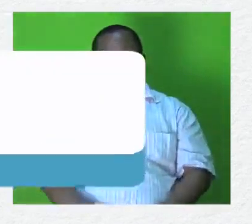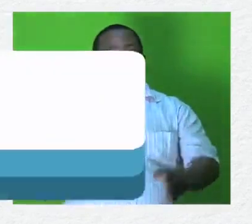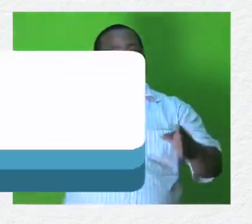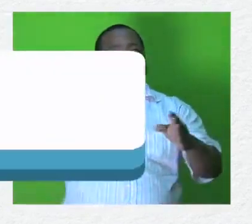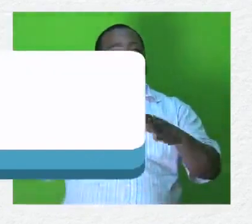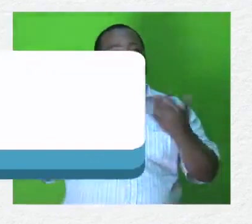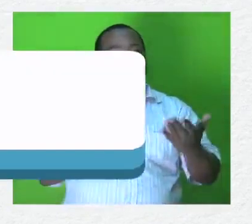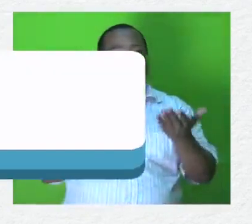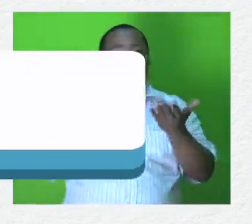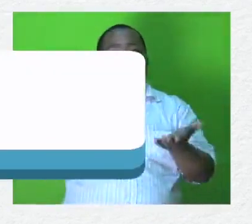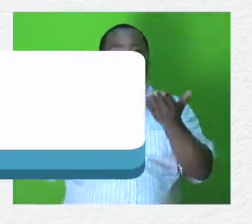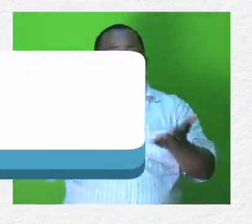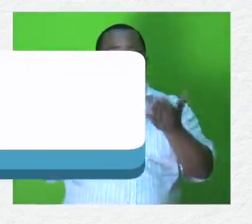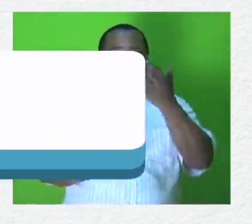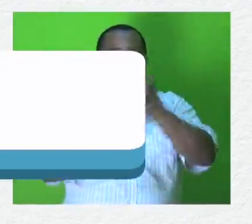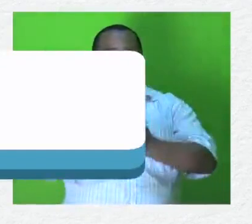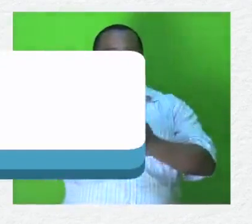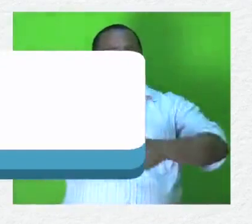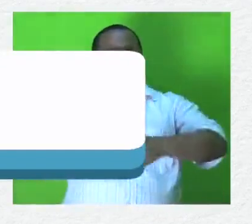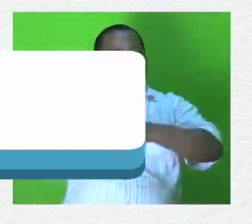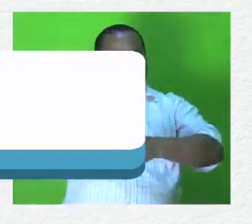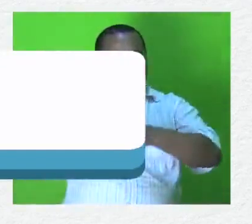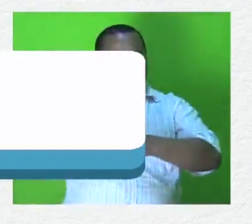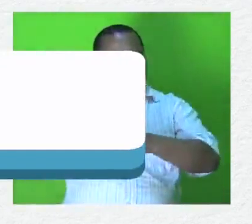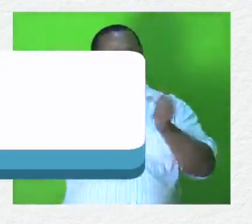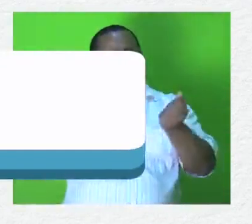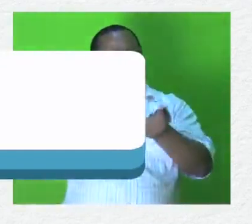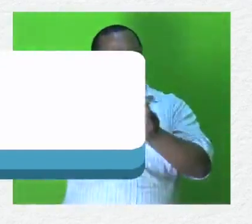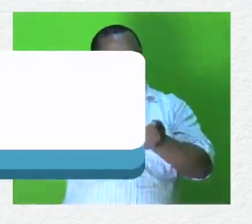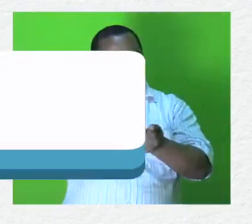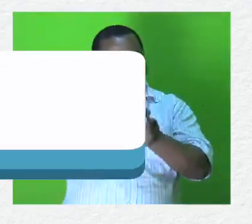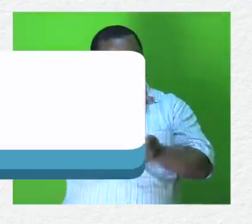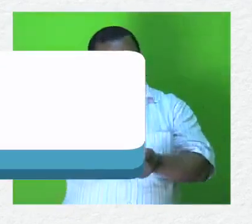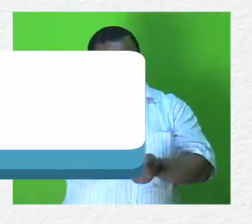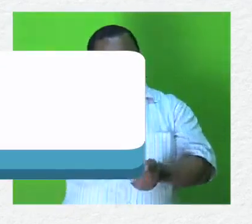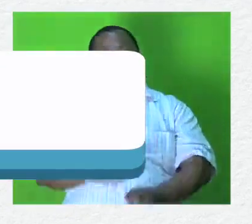Was the amount considered in making the content?